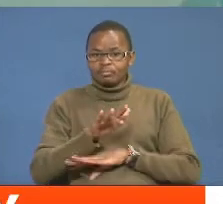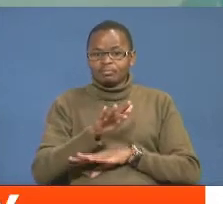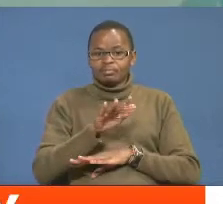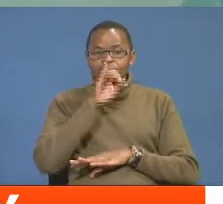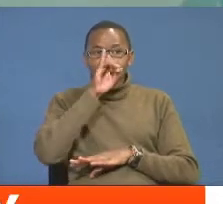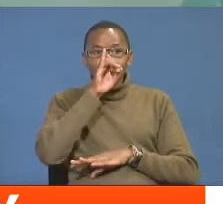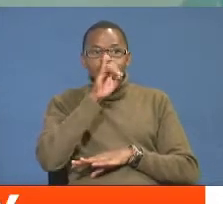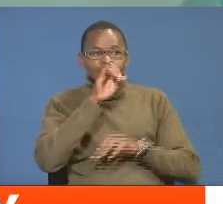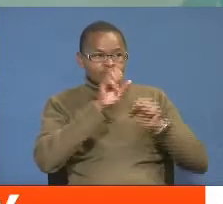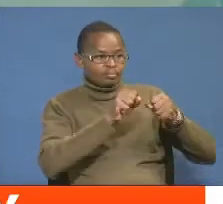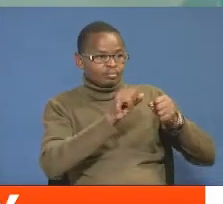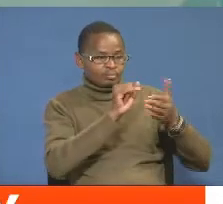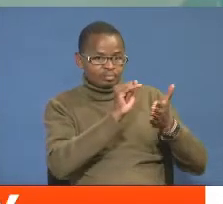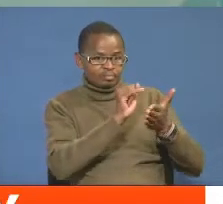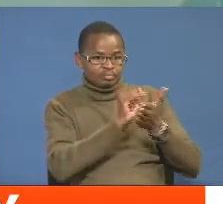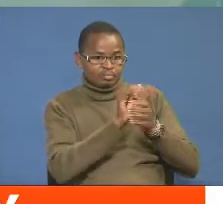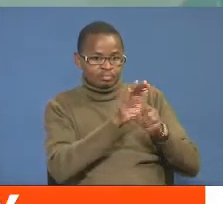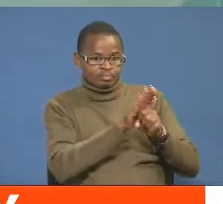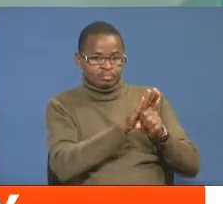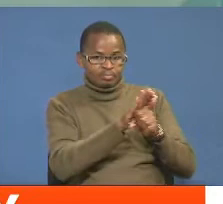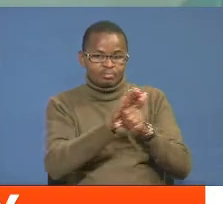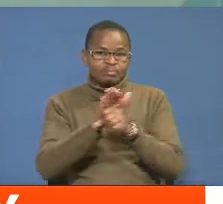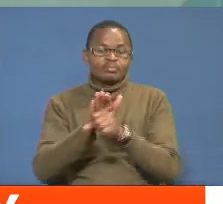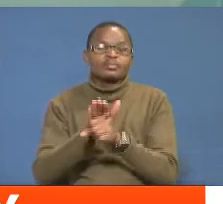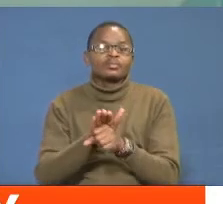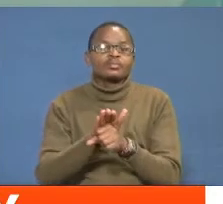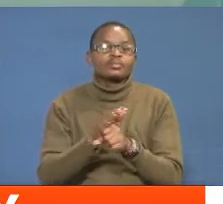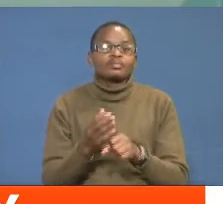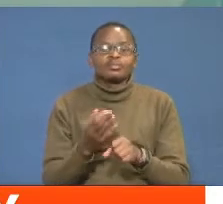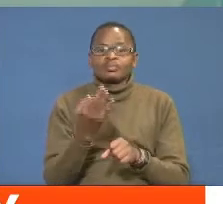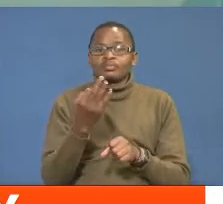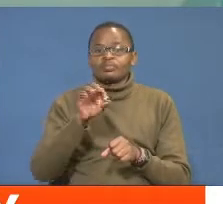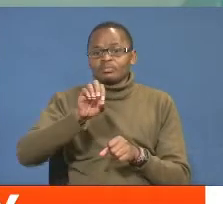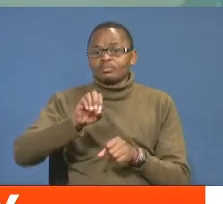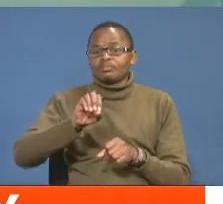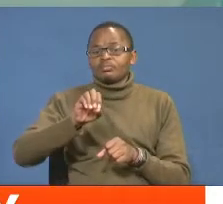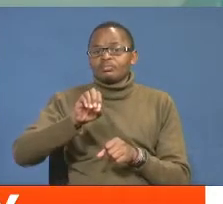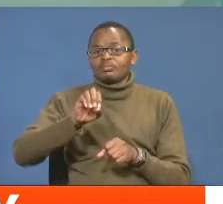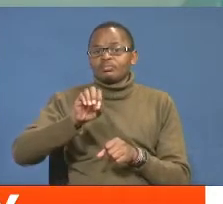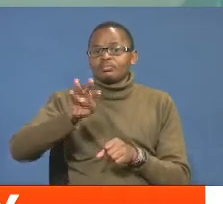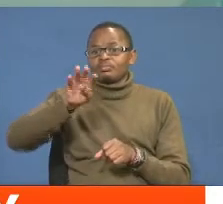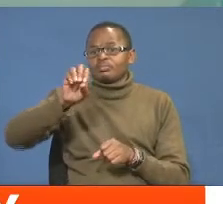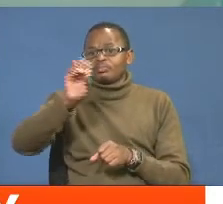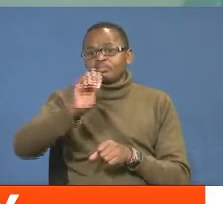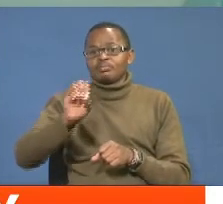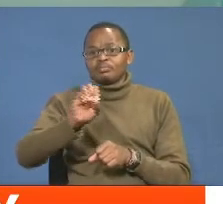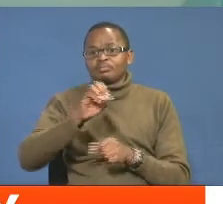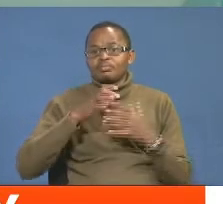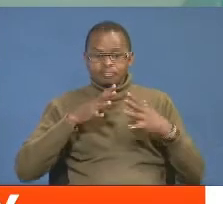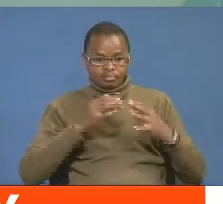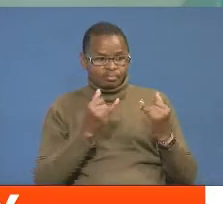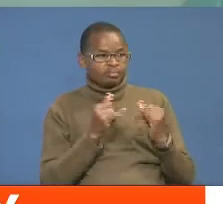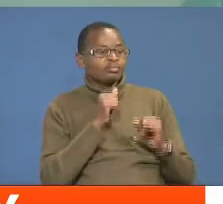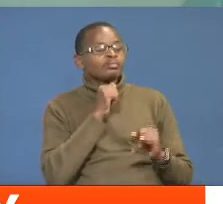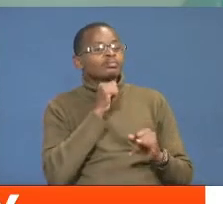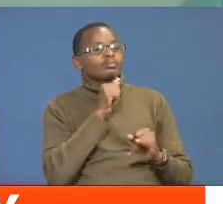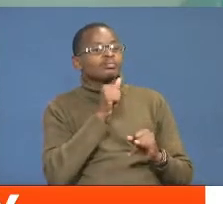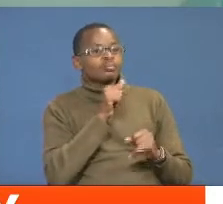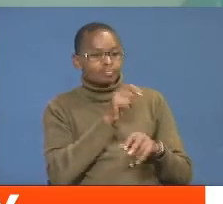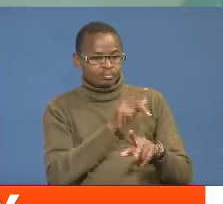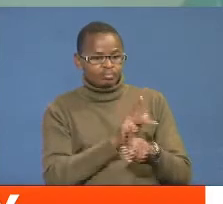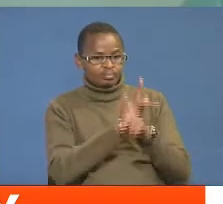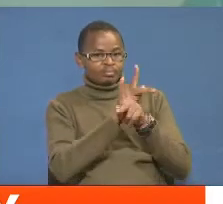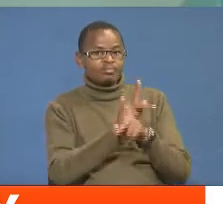there's that possibility that he falls on the, you know, 30 to, you know, 40% of those people who are not